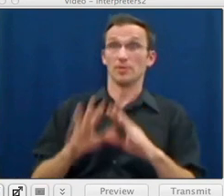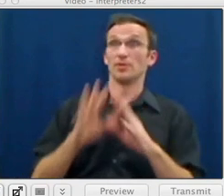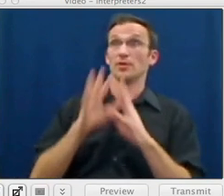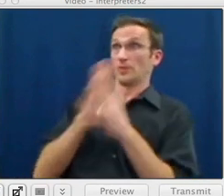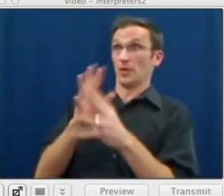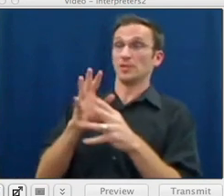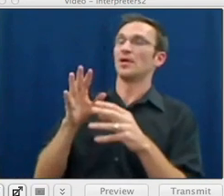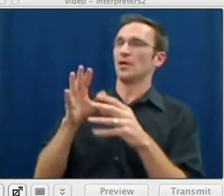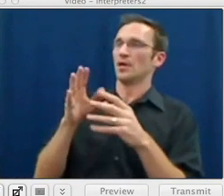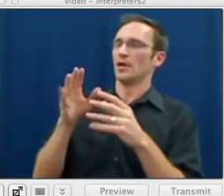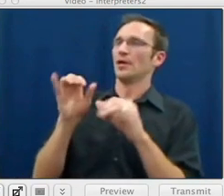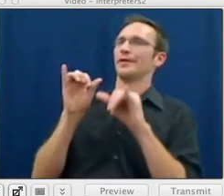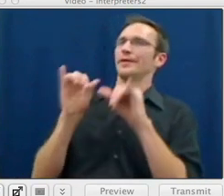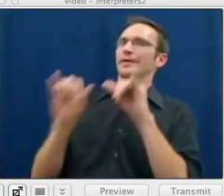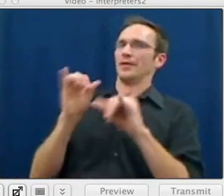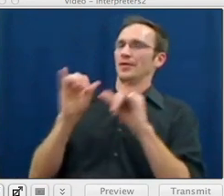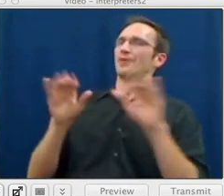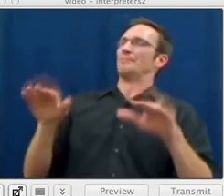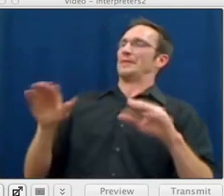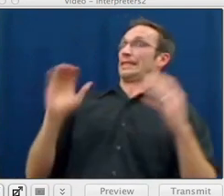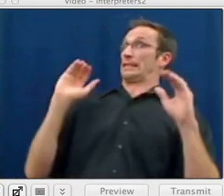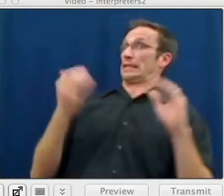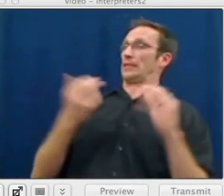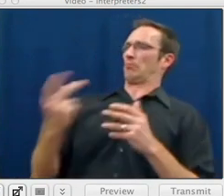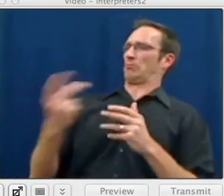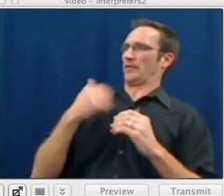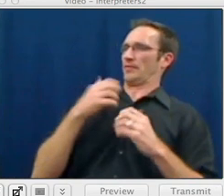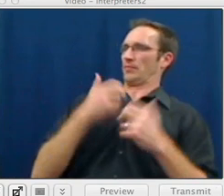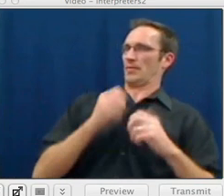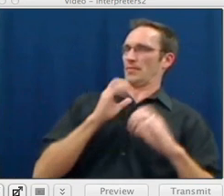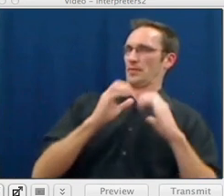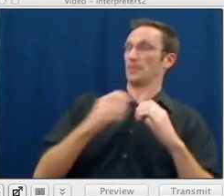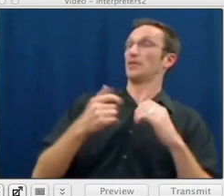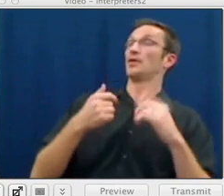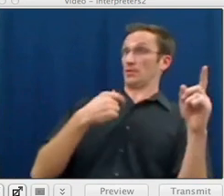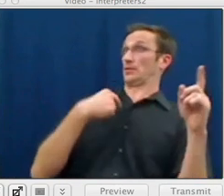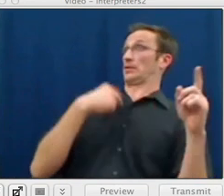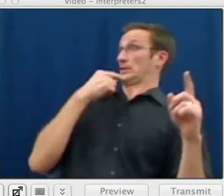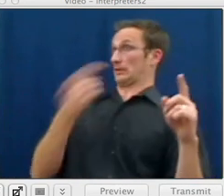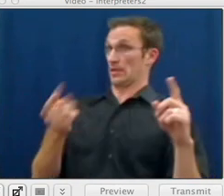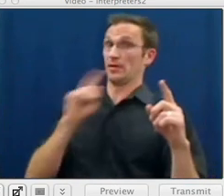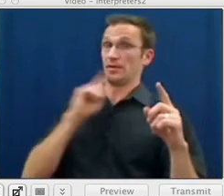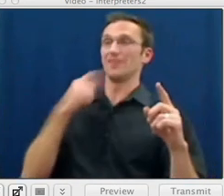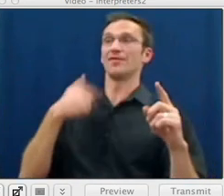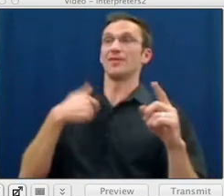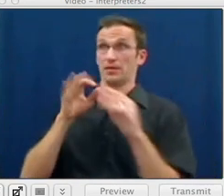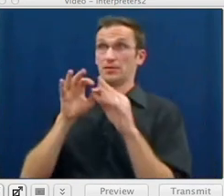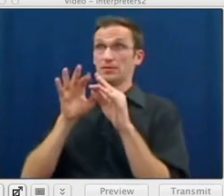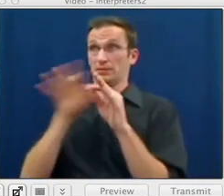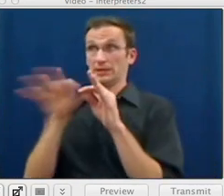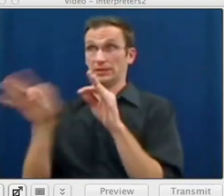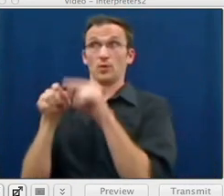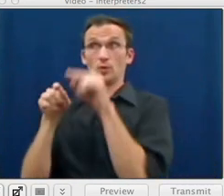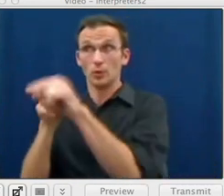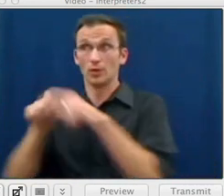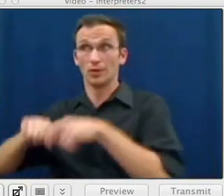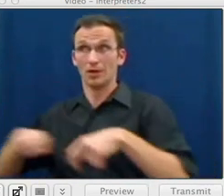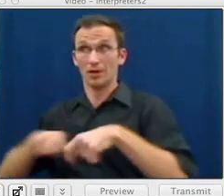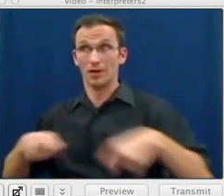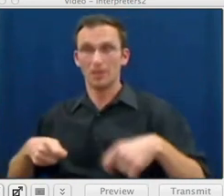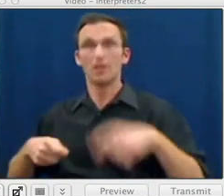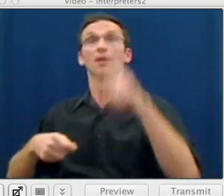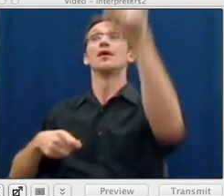there may be a problem with communication here, and then tells the deaf person what she said. The teamer at this point jumps in and says, I thought she said it was her